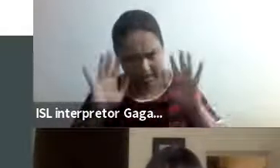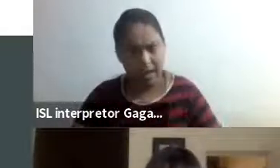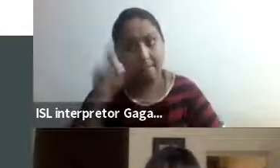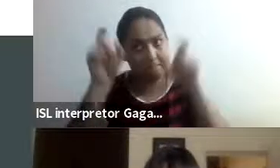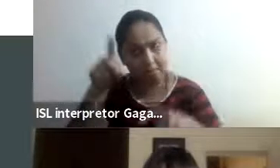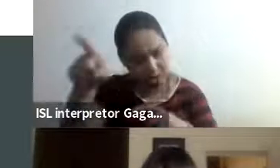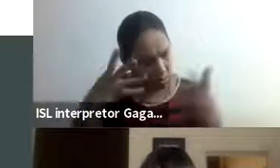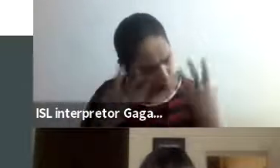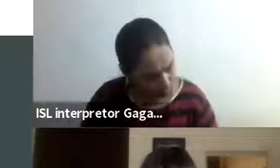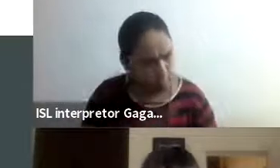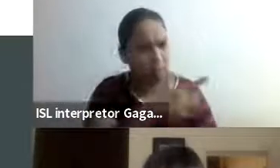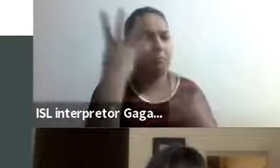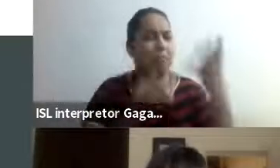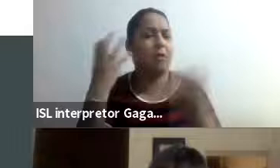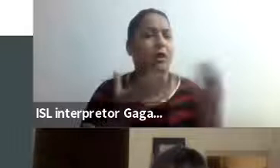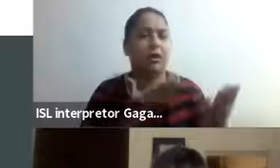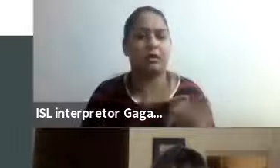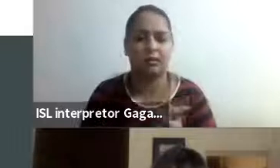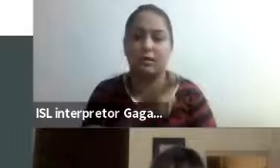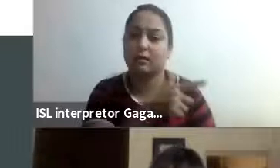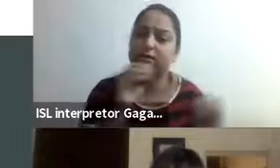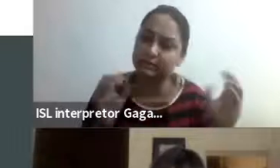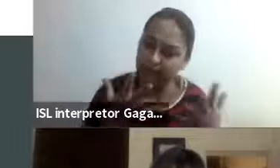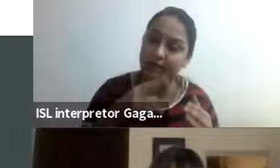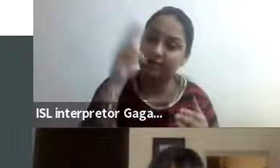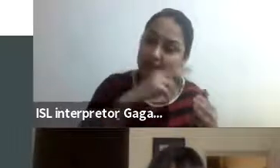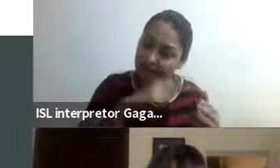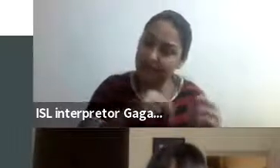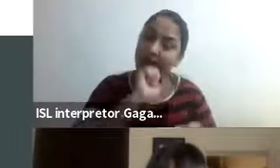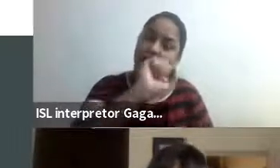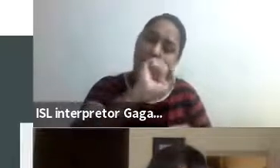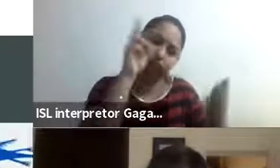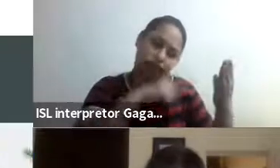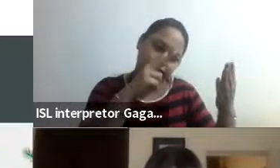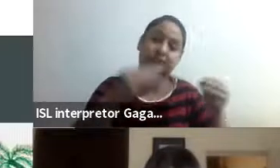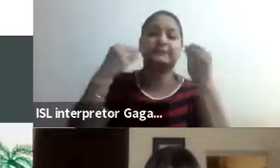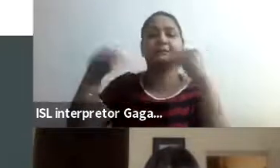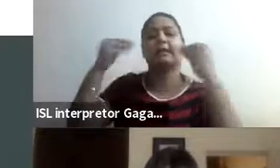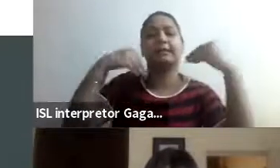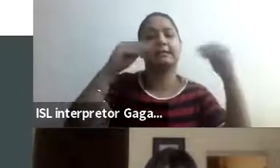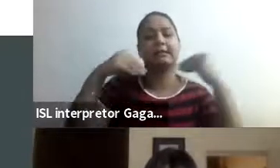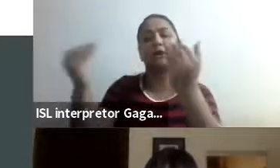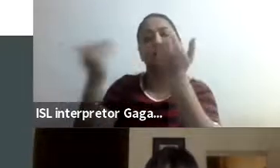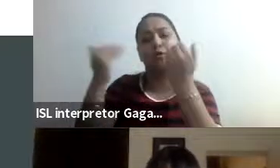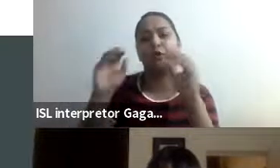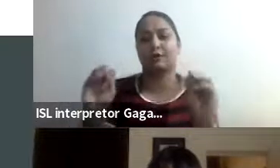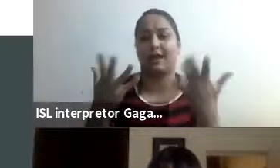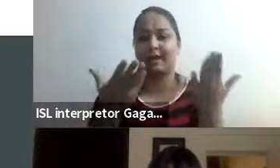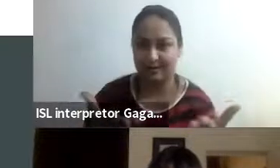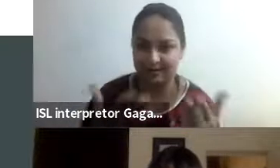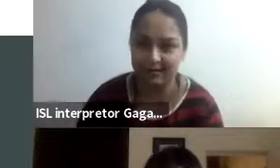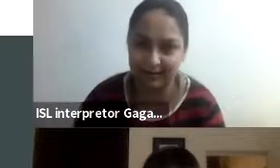this. And so what happens is, she starts producing artwork by herself and selling it to support herself.